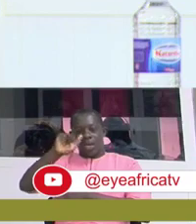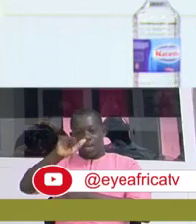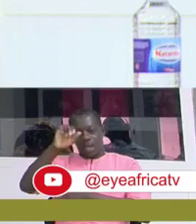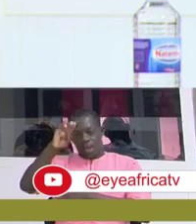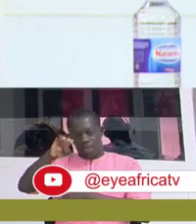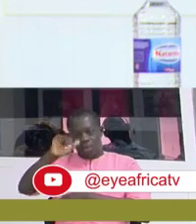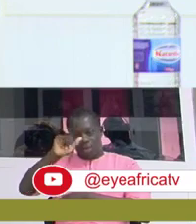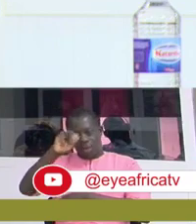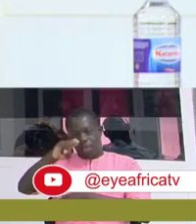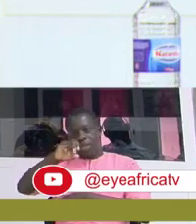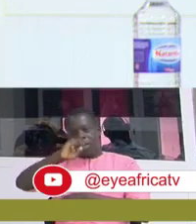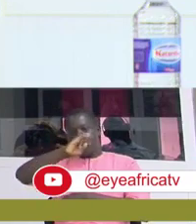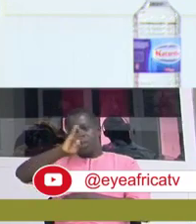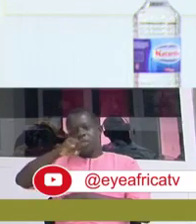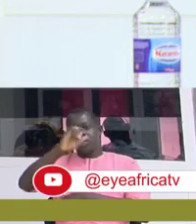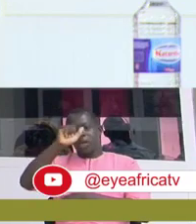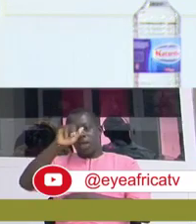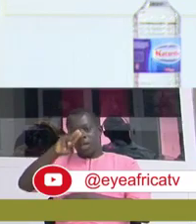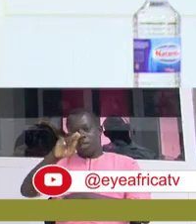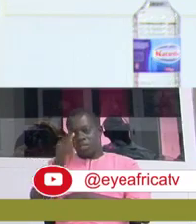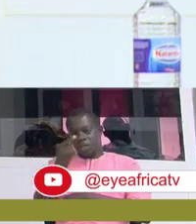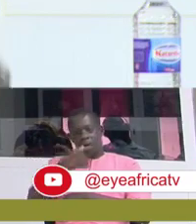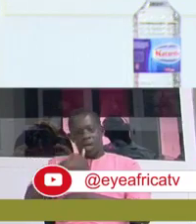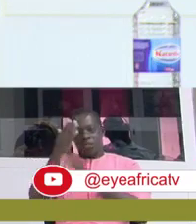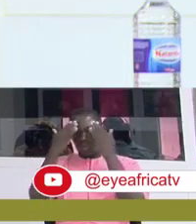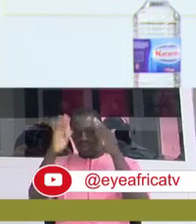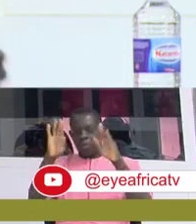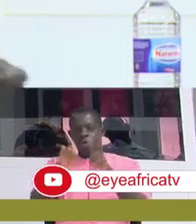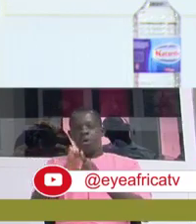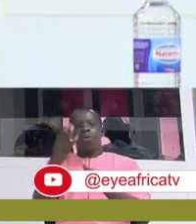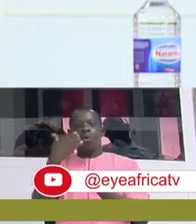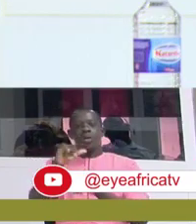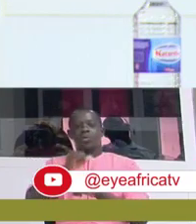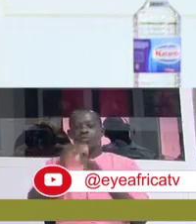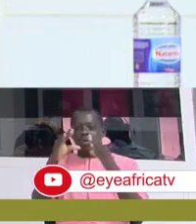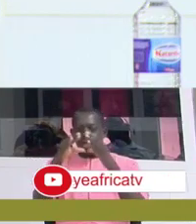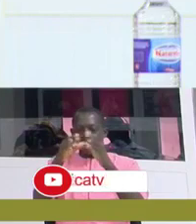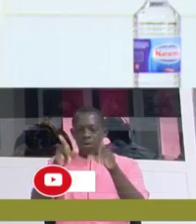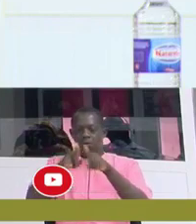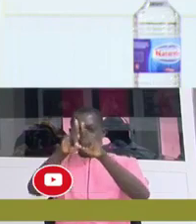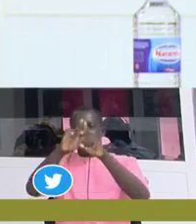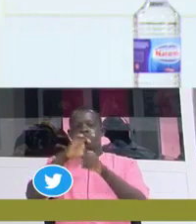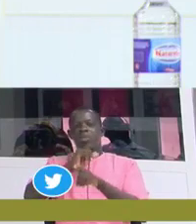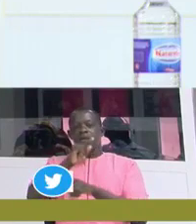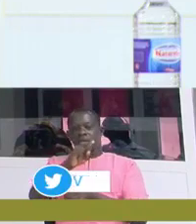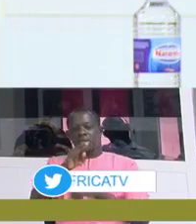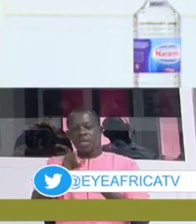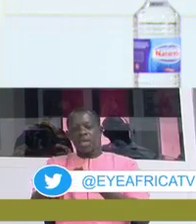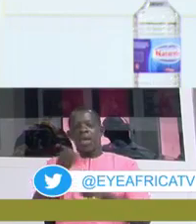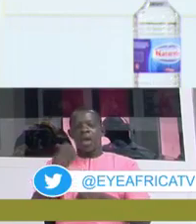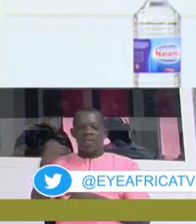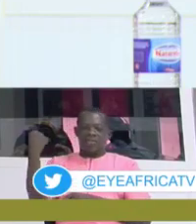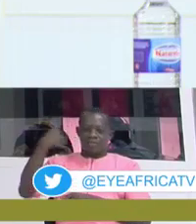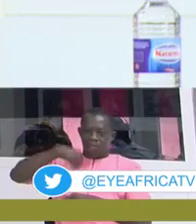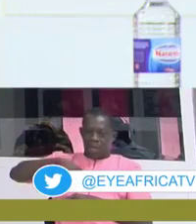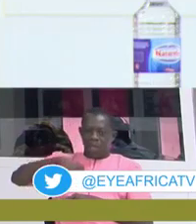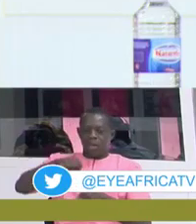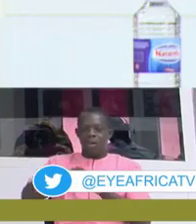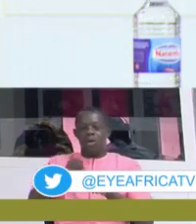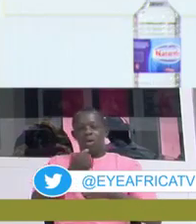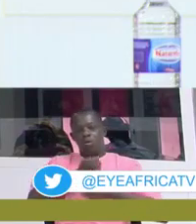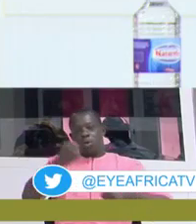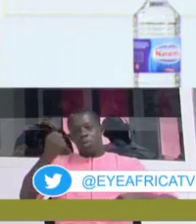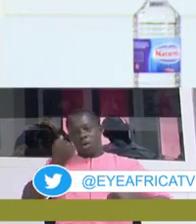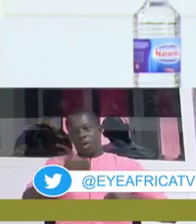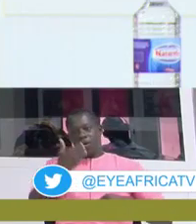Sana Manjang. When he came with that man, Bako Babulu, he had a bag. Kido Babulu, he had a gun. Kido nying, a